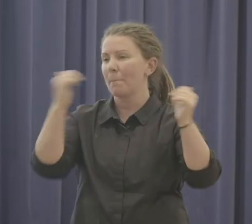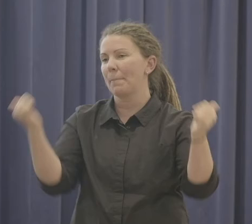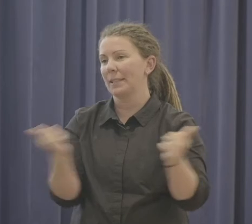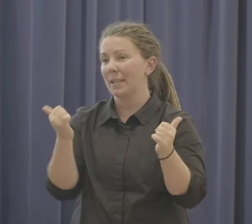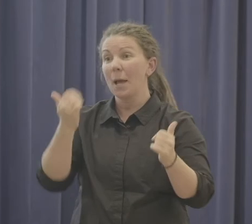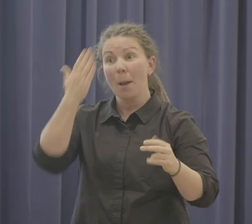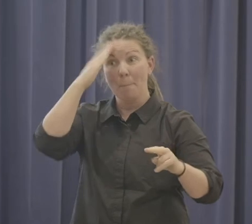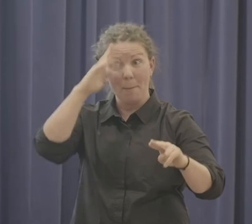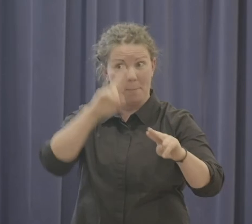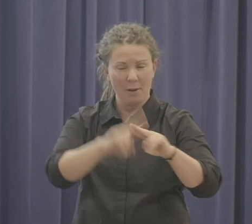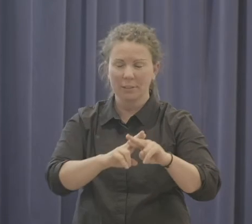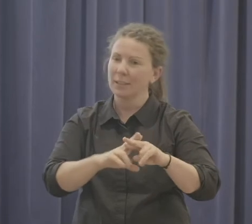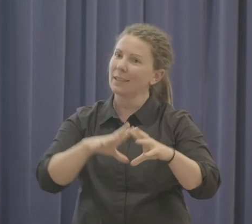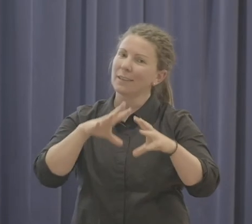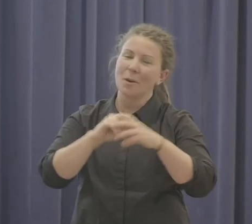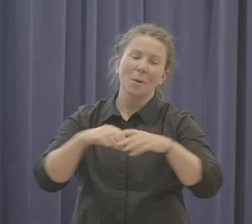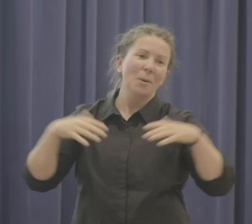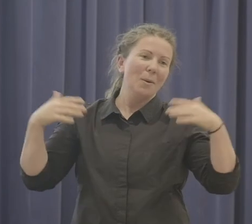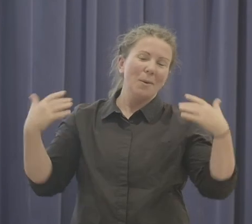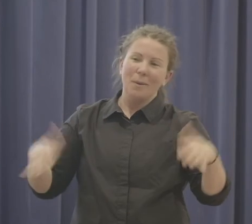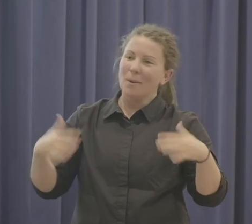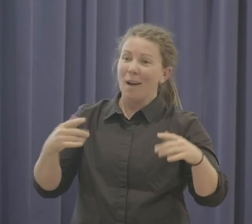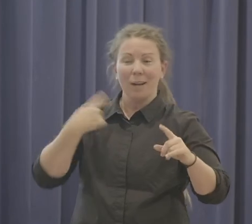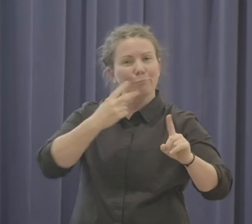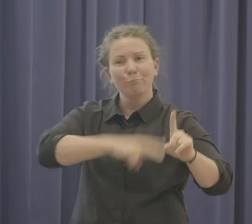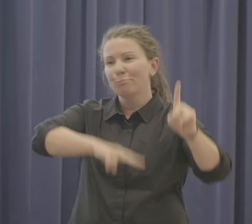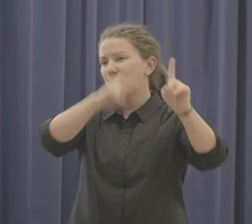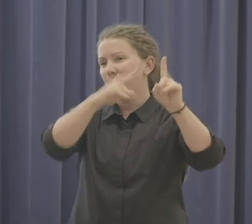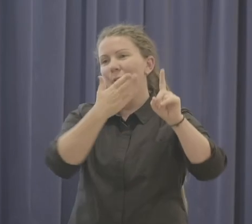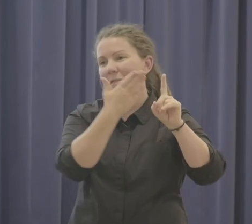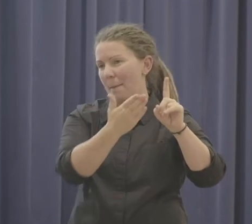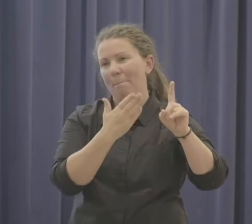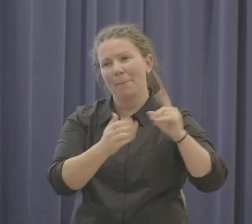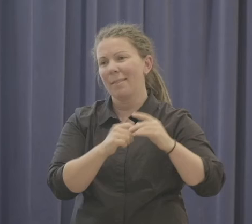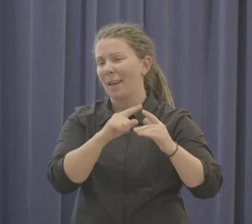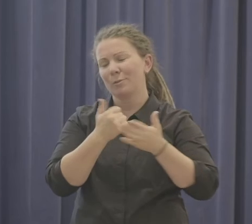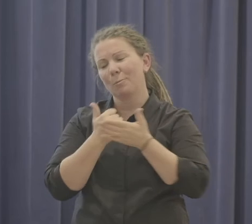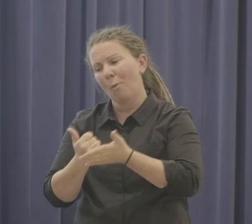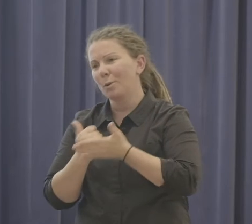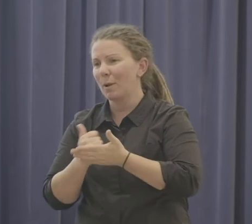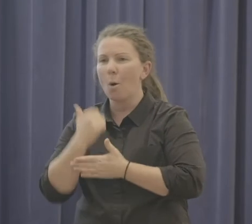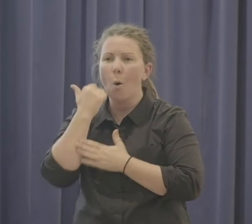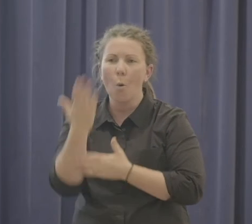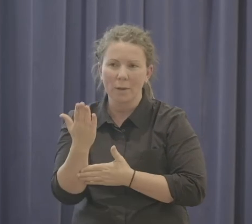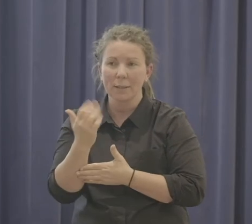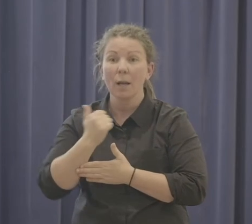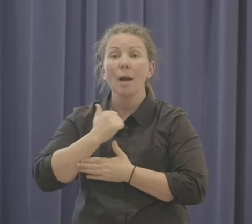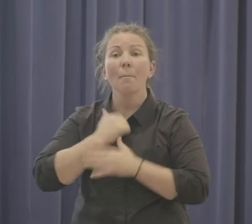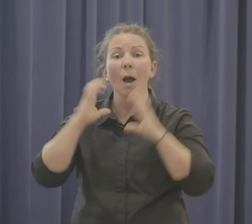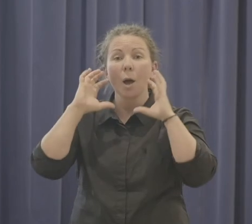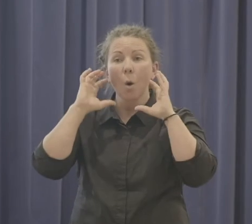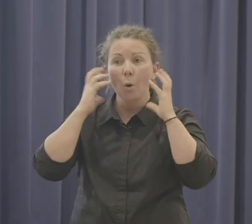to. My parents are definitely big parts of my life that I can look to for inspiration because they've always been there for me.